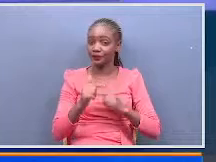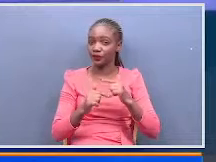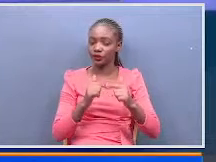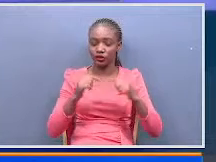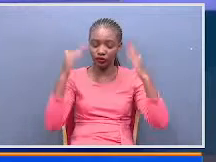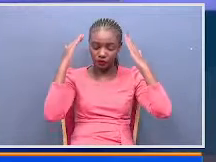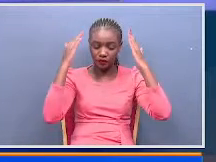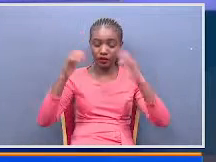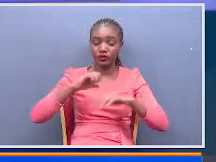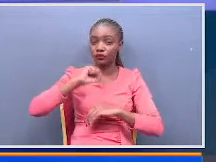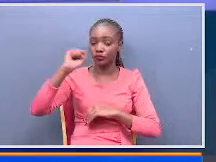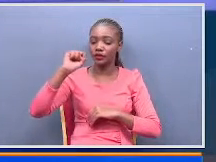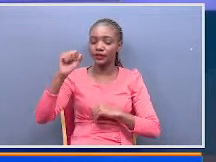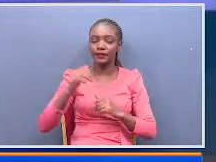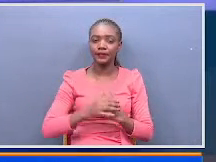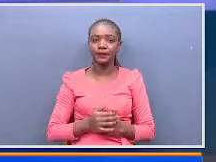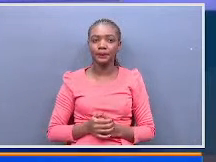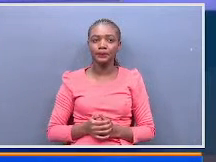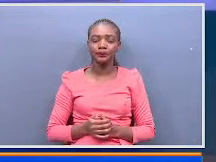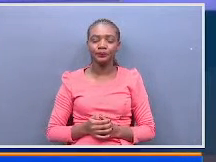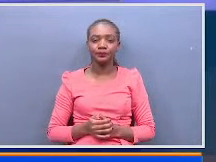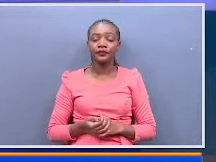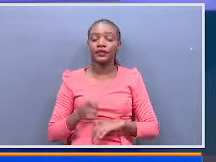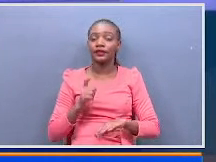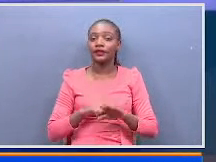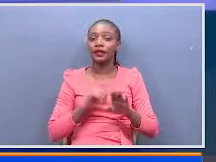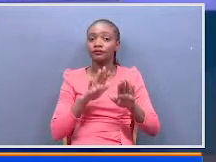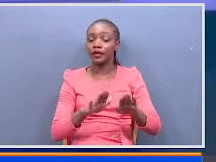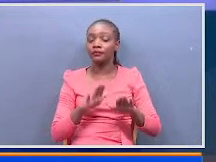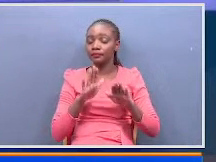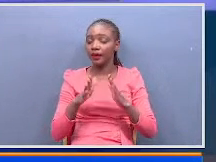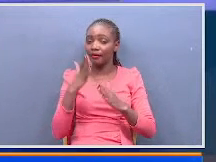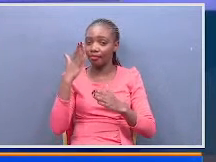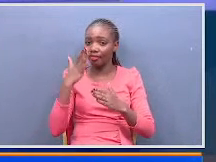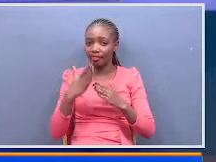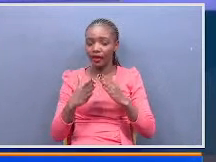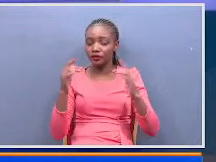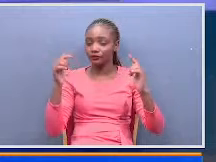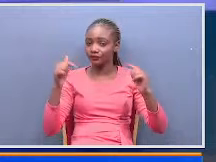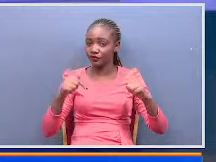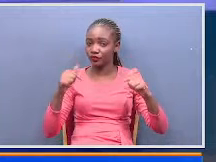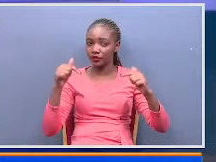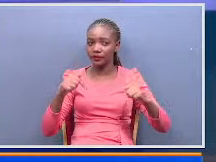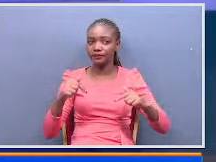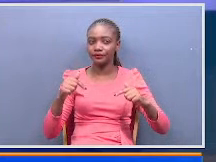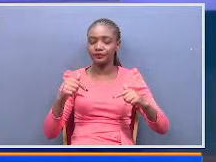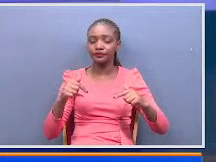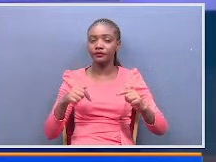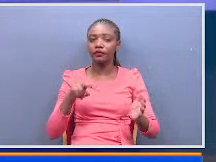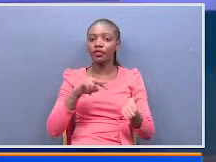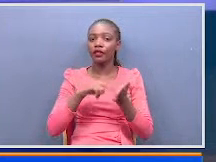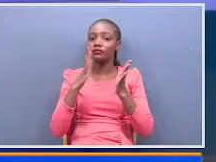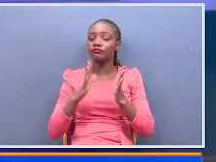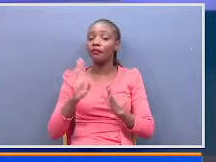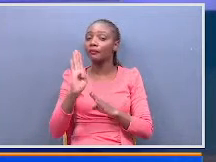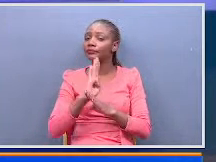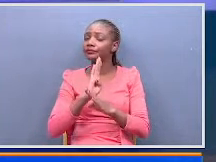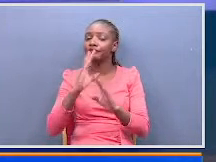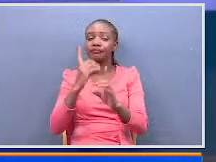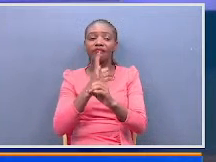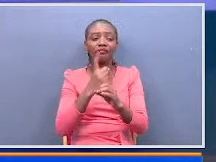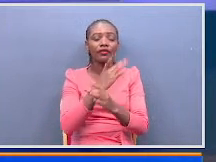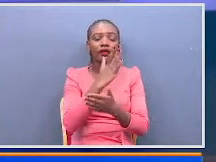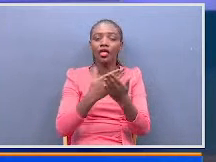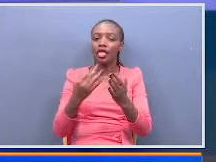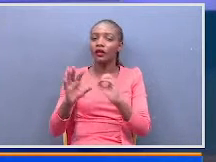the political helm, as nationwide campaigns came to a close today, candidates were busy in various parts